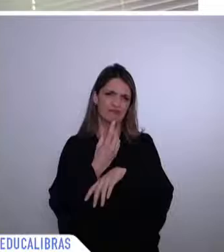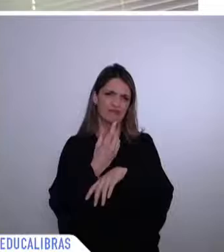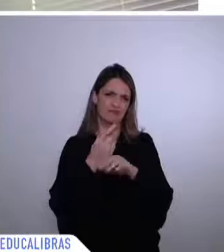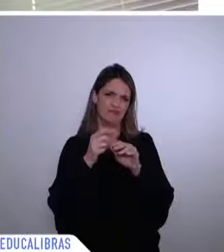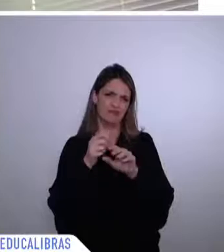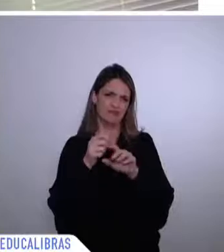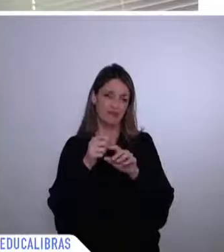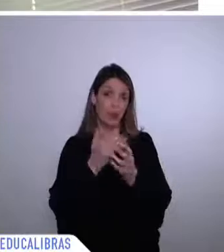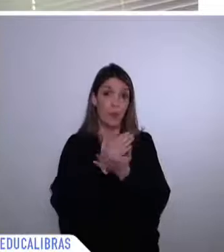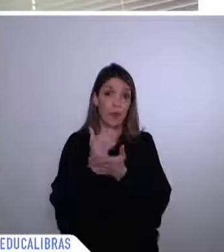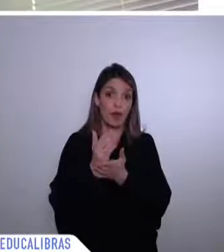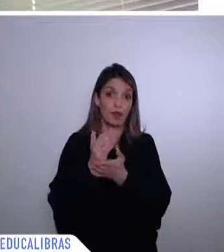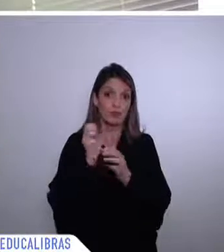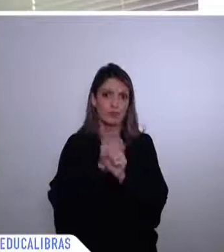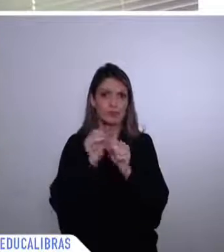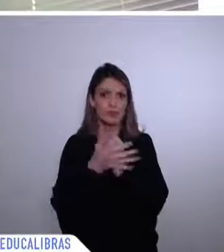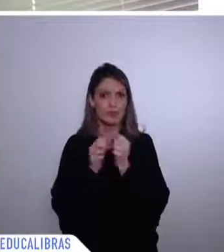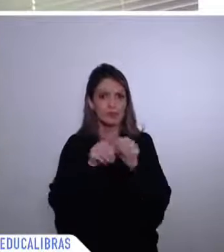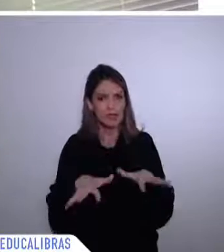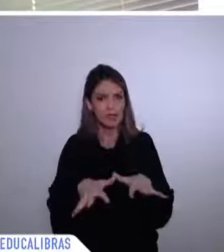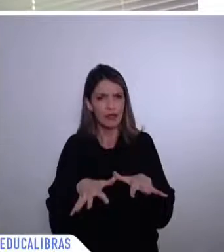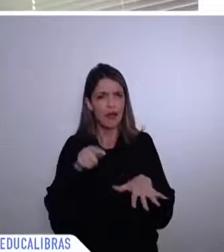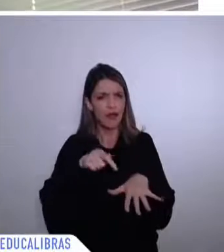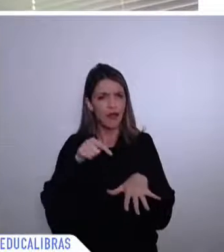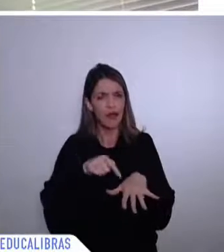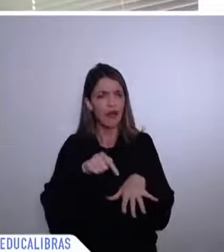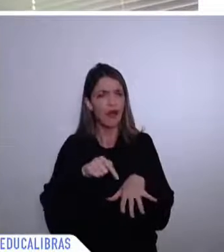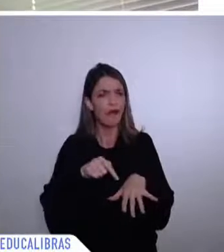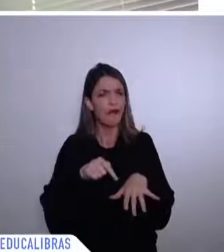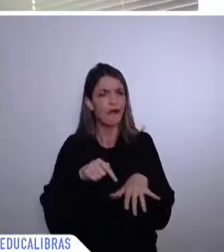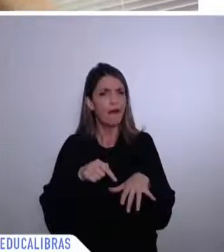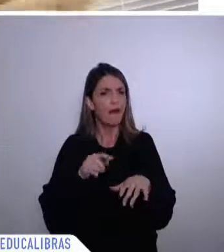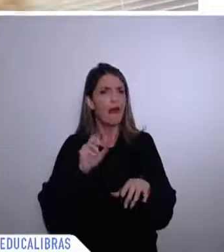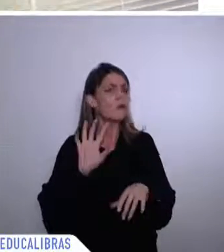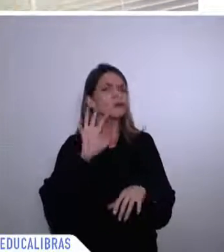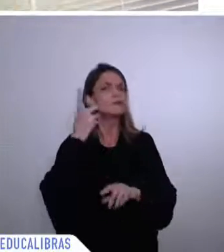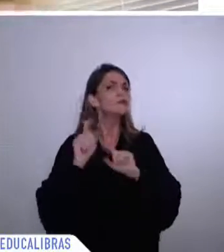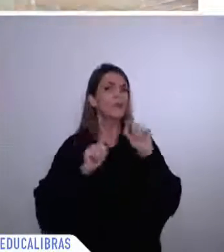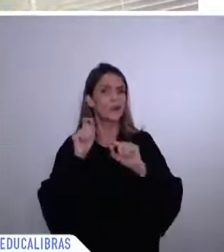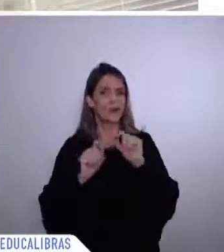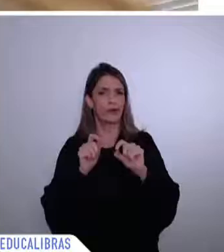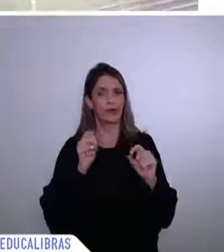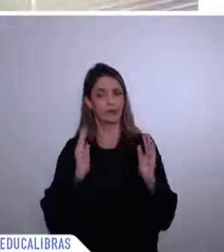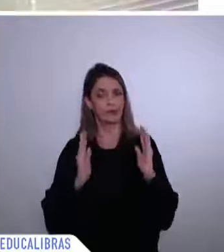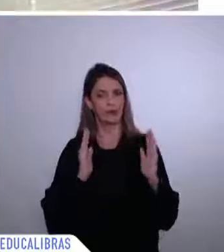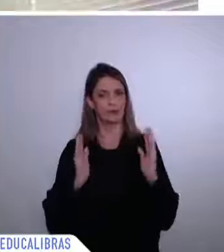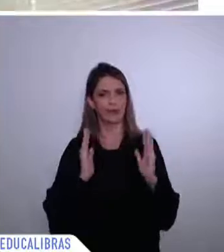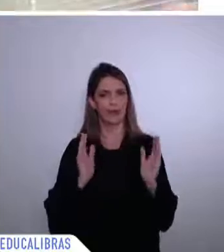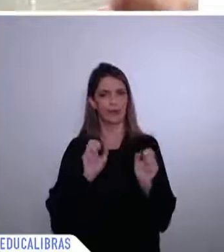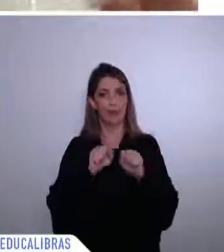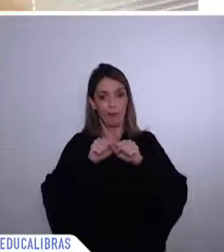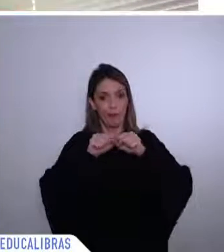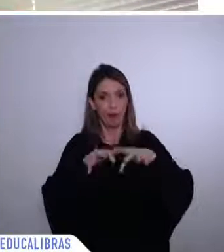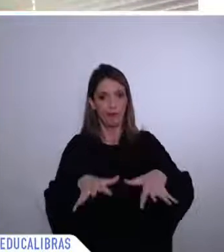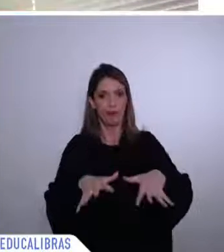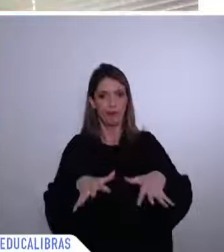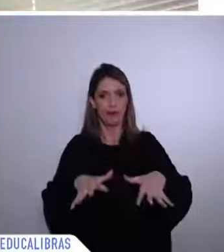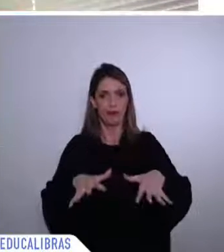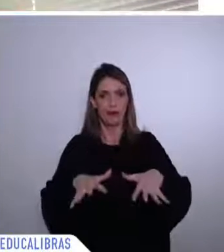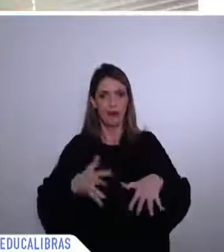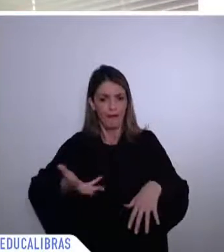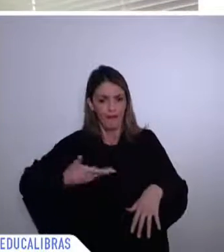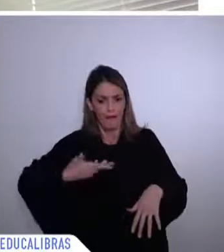the pandemic scenario, what we see is that the pandemics has served two different purposes. First, to fast